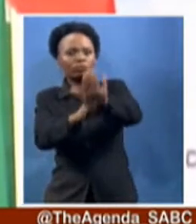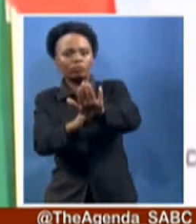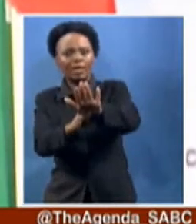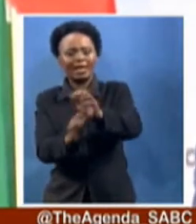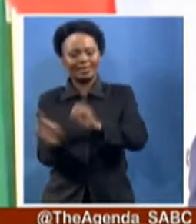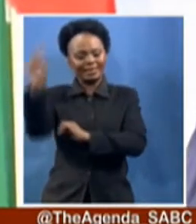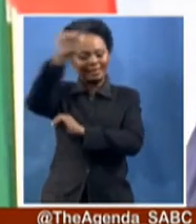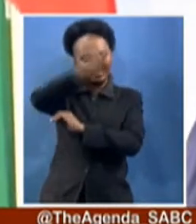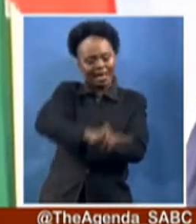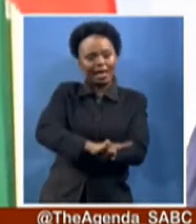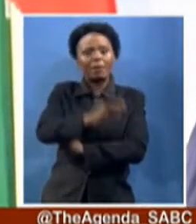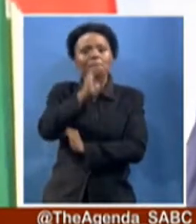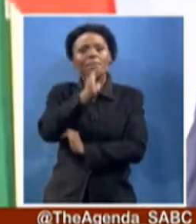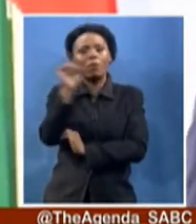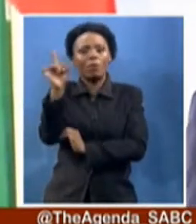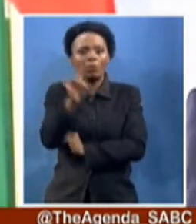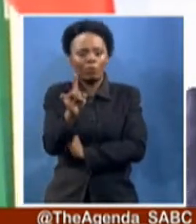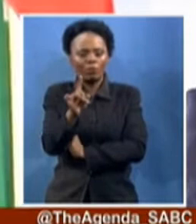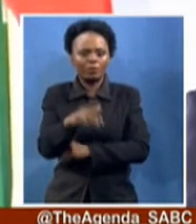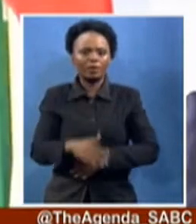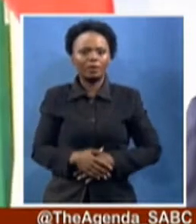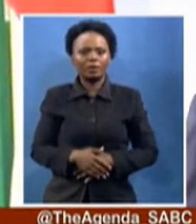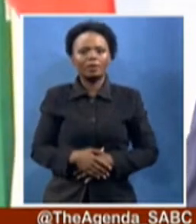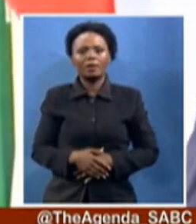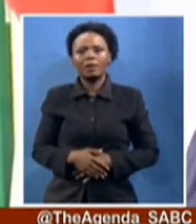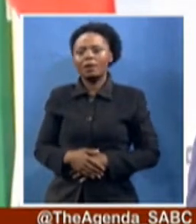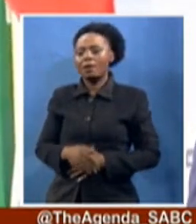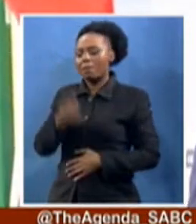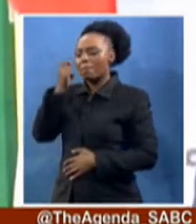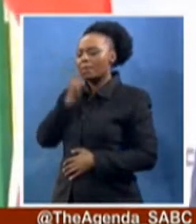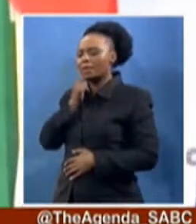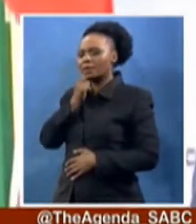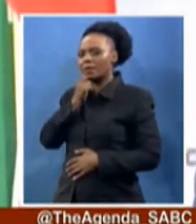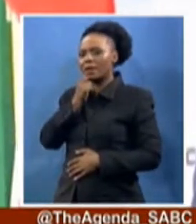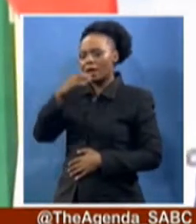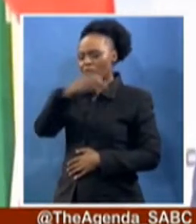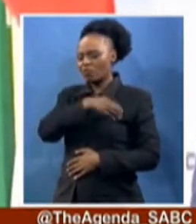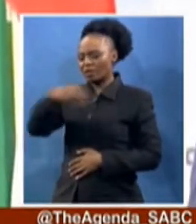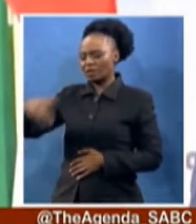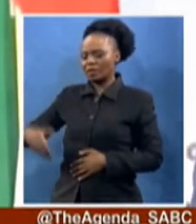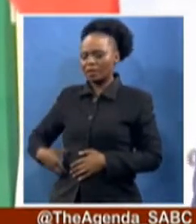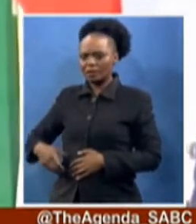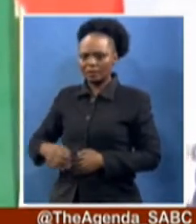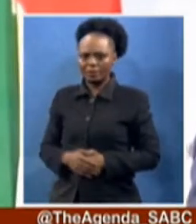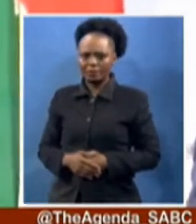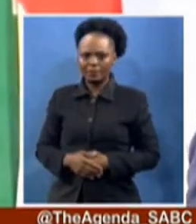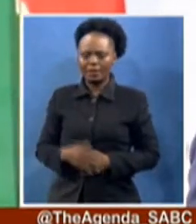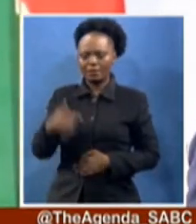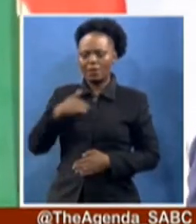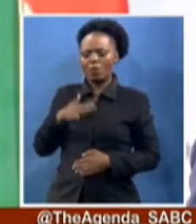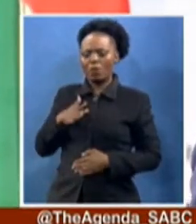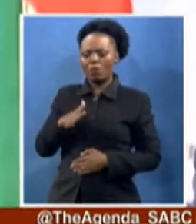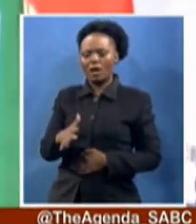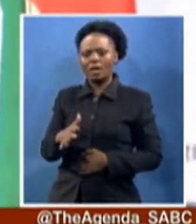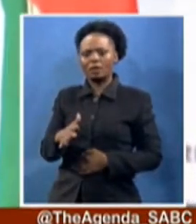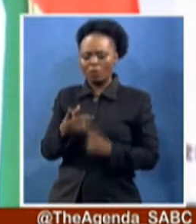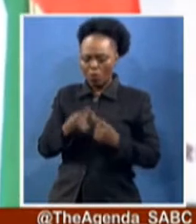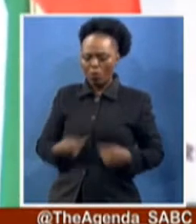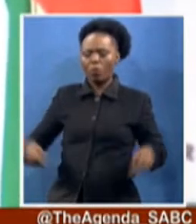Mr. President, I need to remind all of us that this year marks the